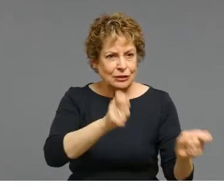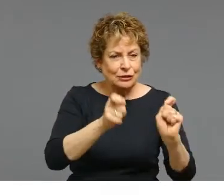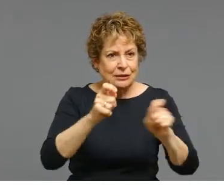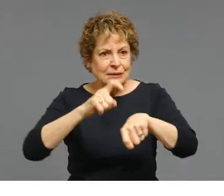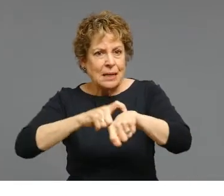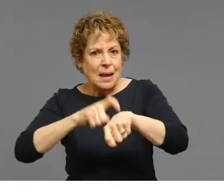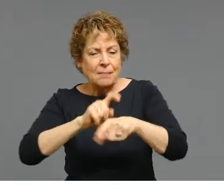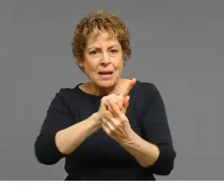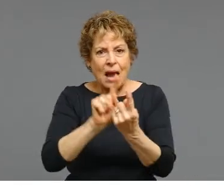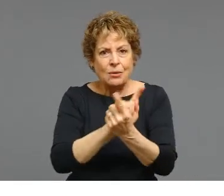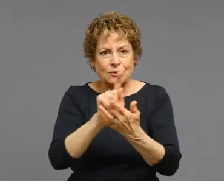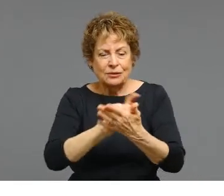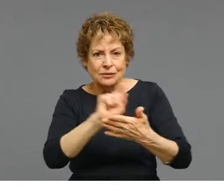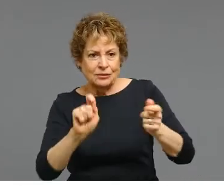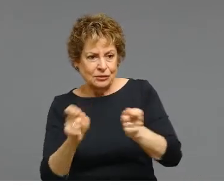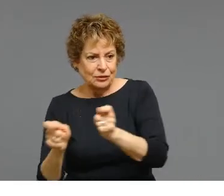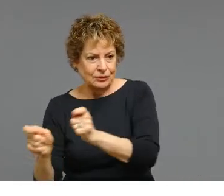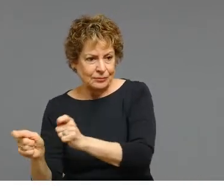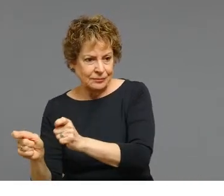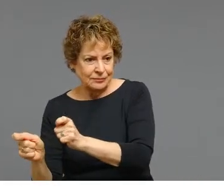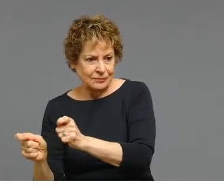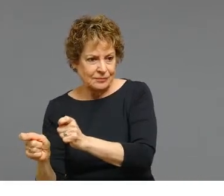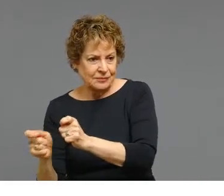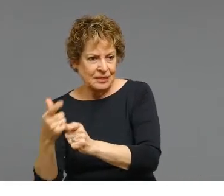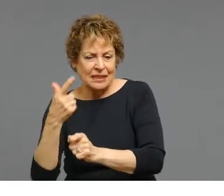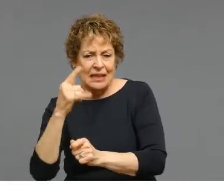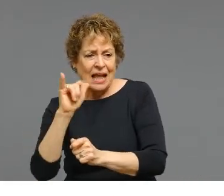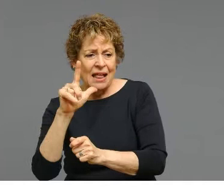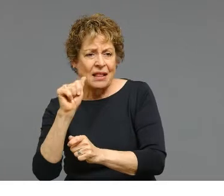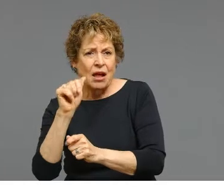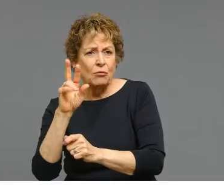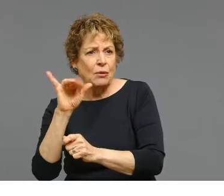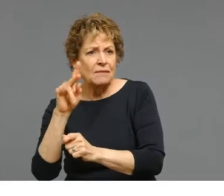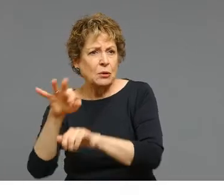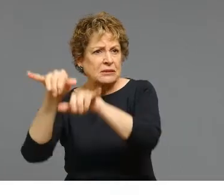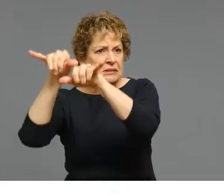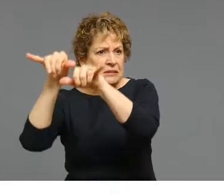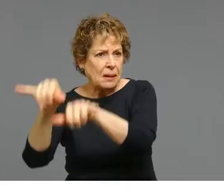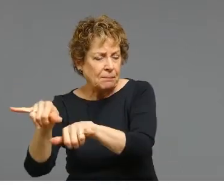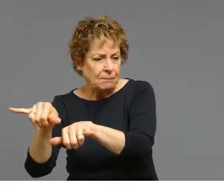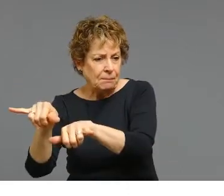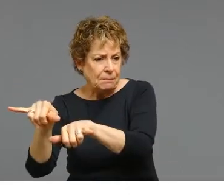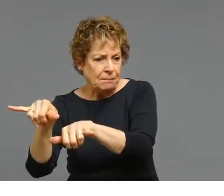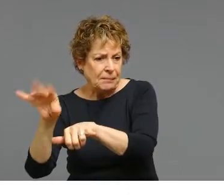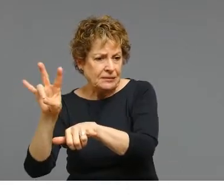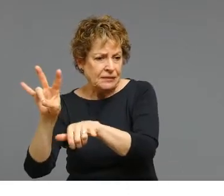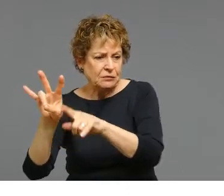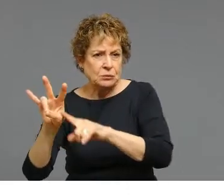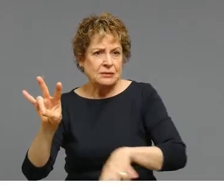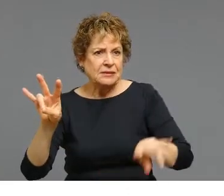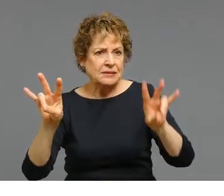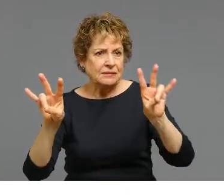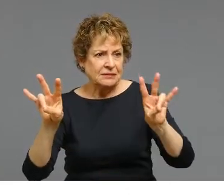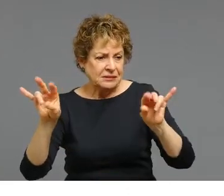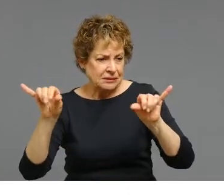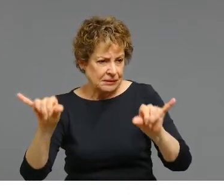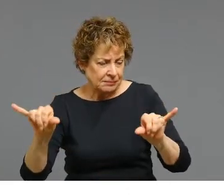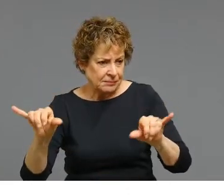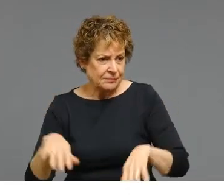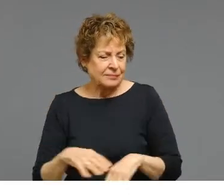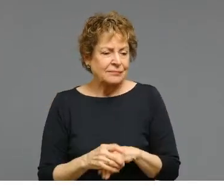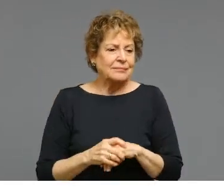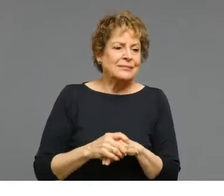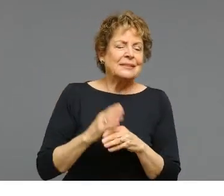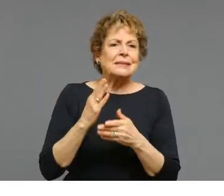Arena. That will stay open daily from 7 a.m. to 7 p.m. There are some construction projects going on. There's some blackout dates due